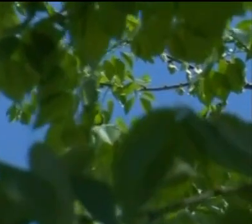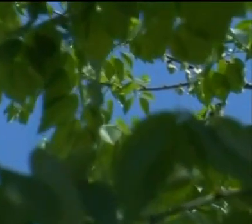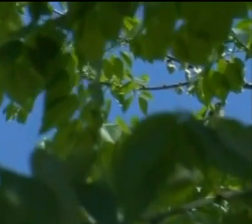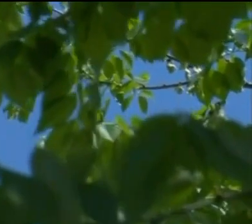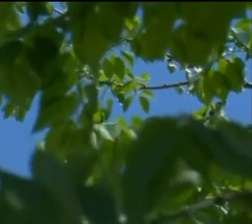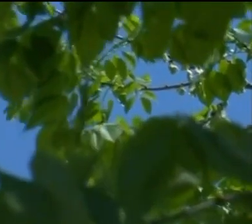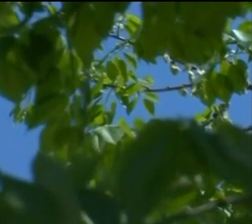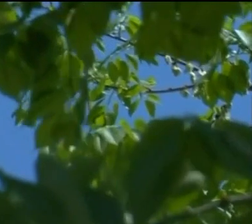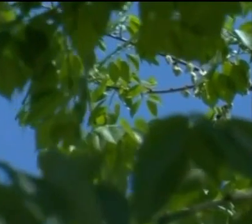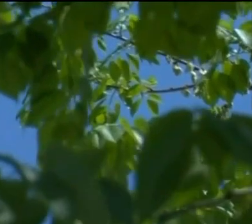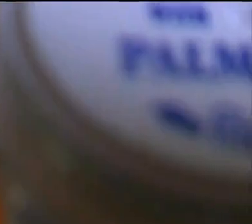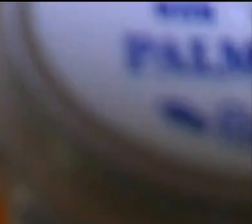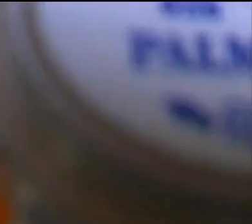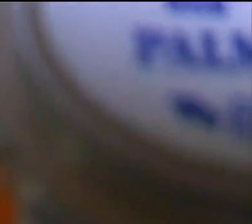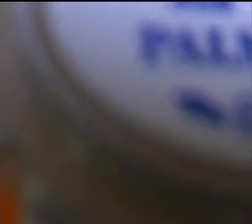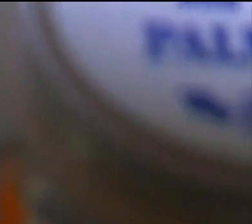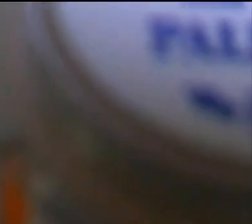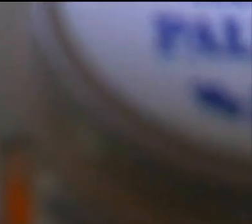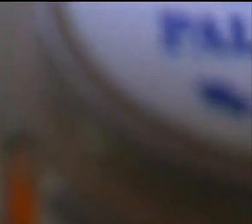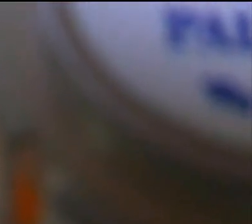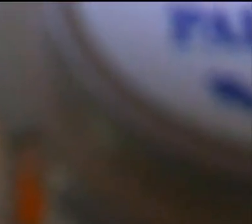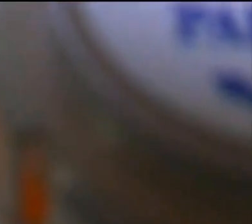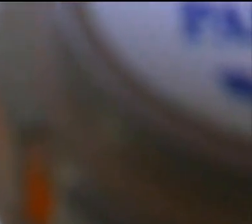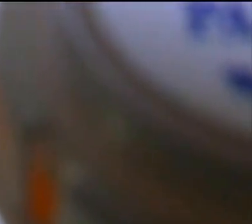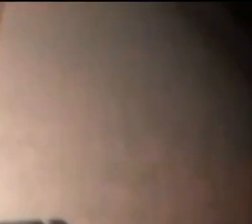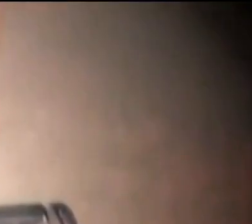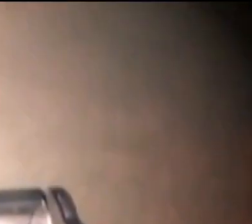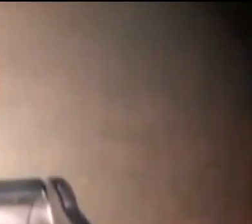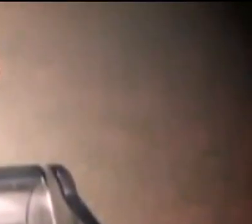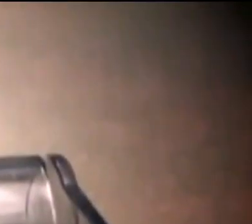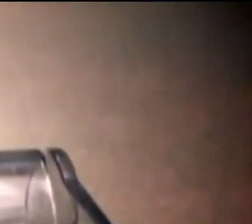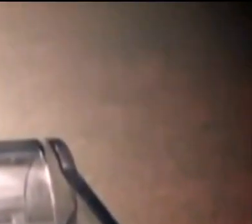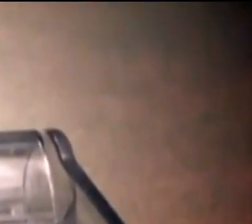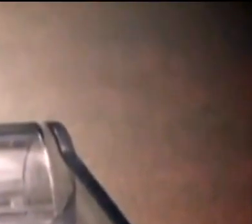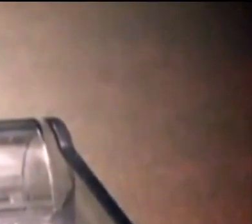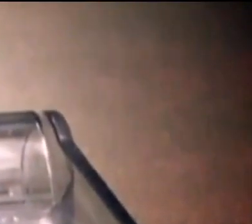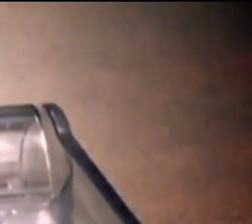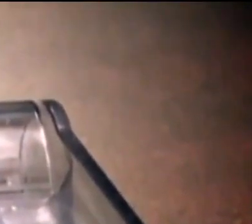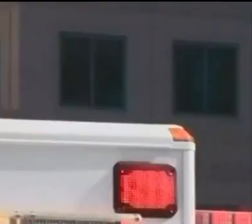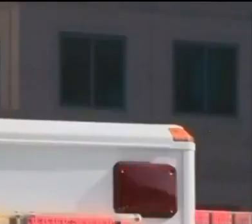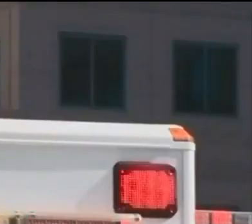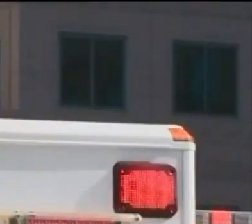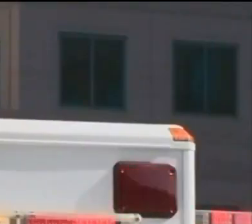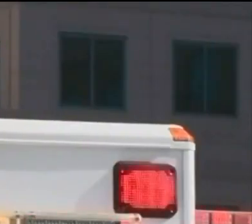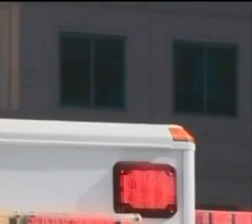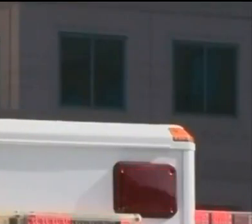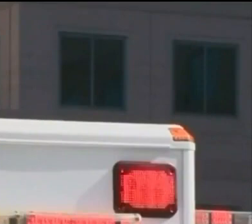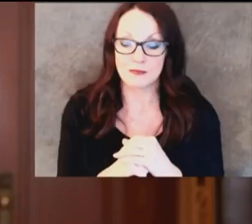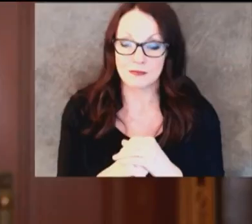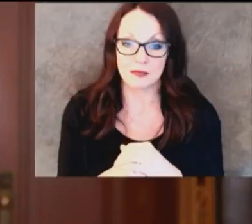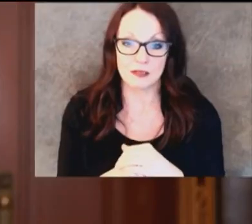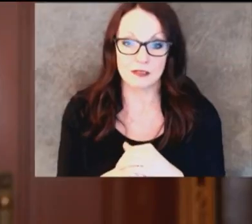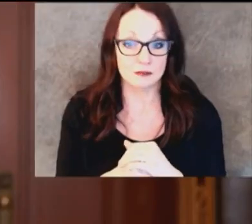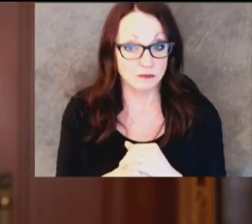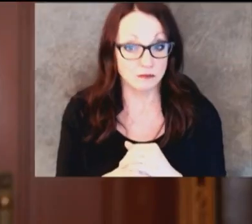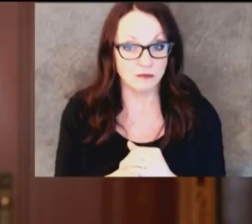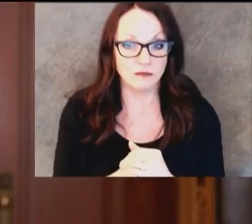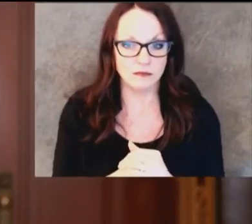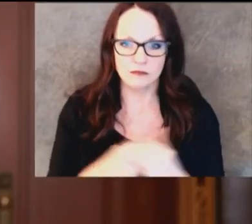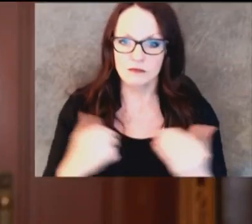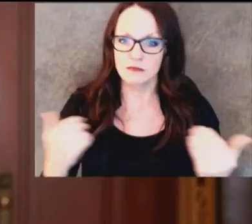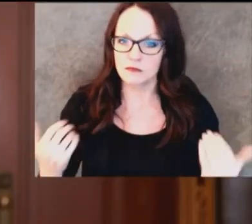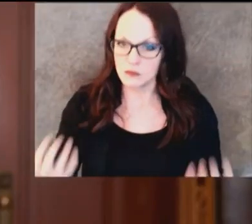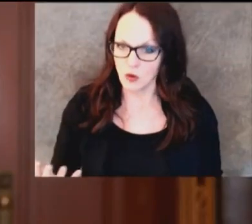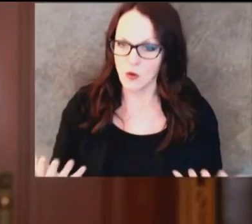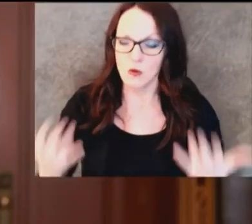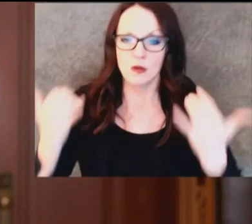zeroes in on the need for new and updated facilities across Wisconsin, including $6 million for centers in tribal nations. They have seen a